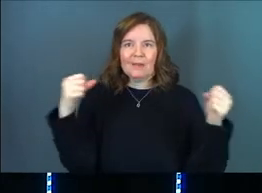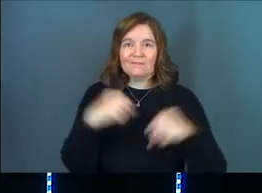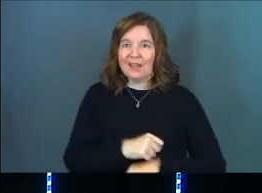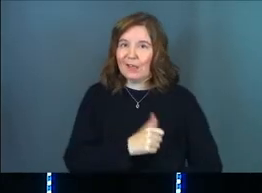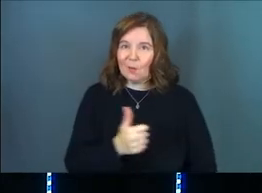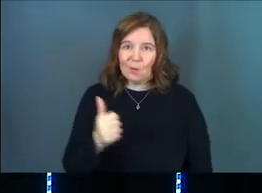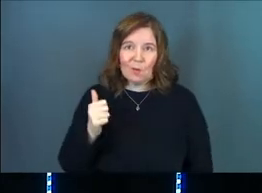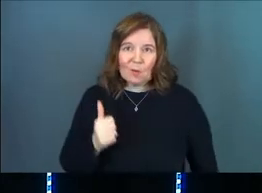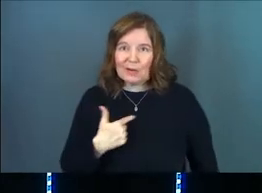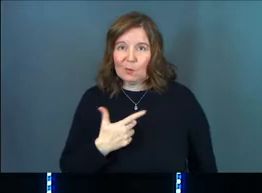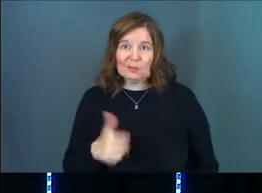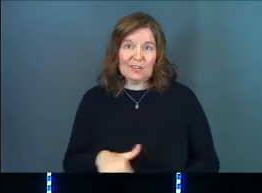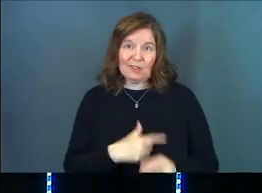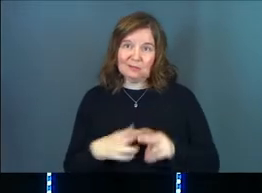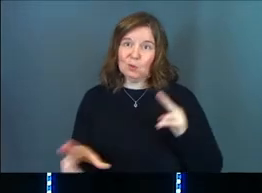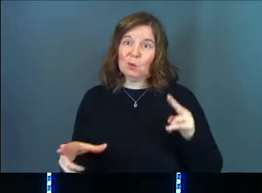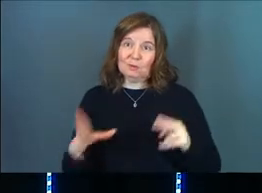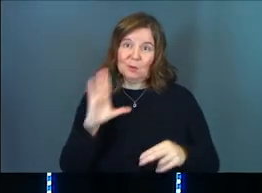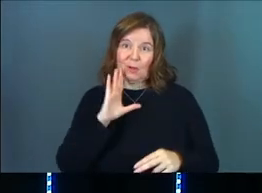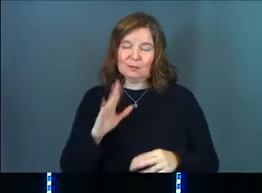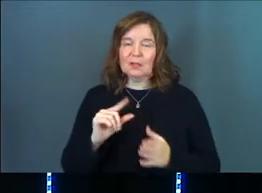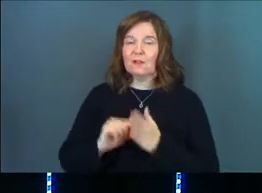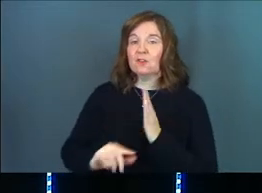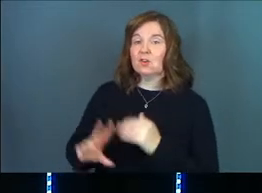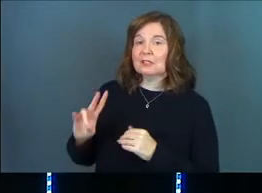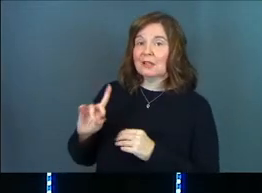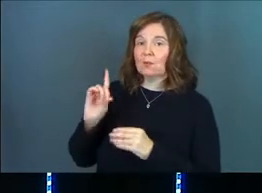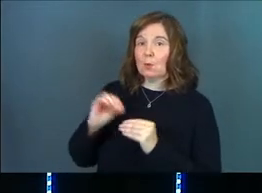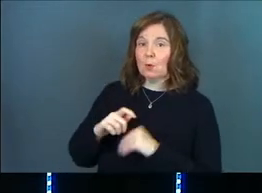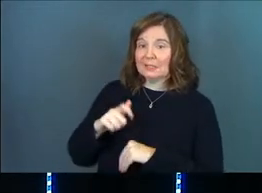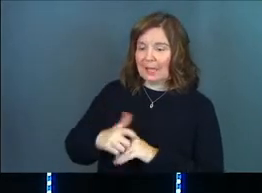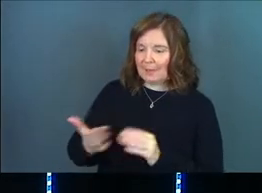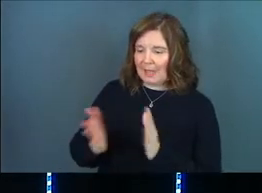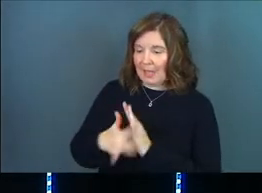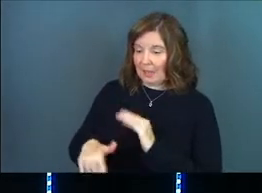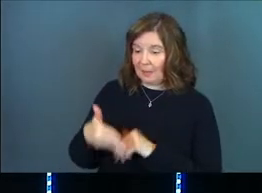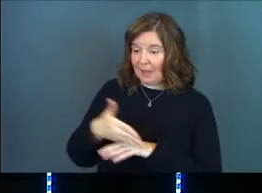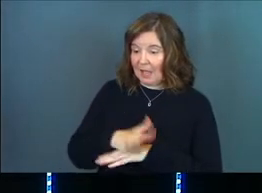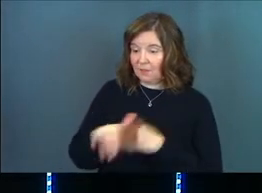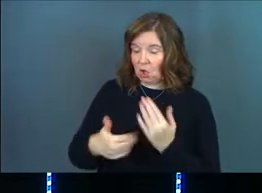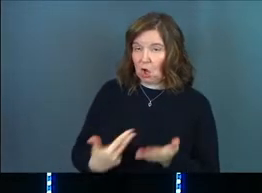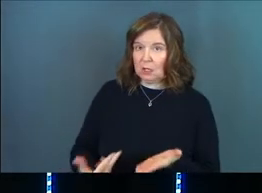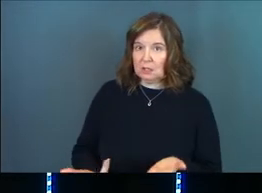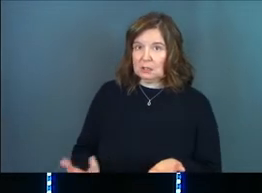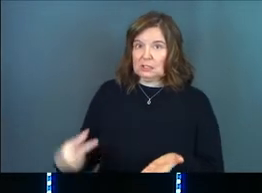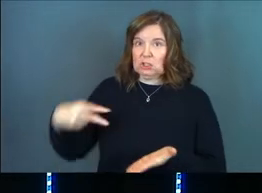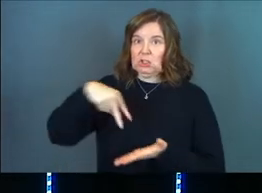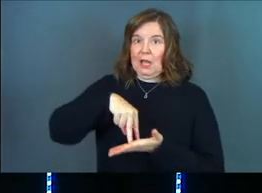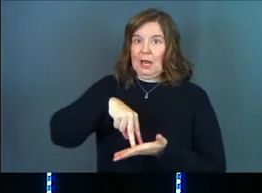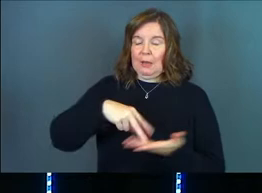okay? It won't take very long. Verse 7, once more he asked them, after they had all stood up